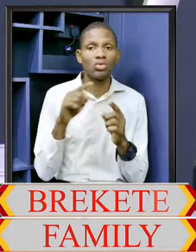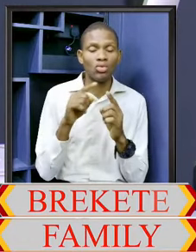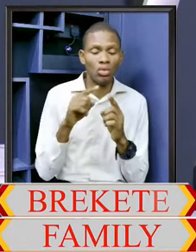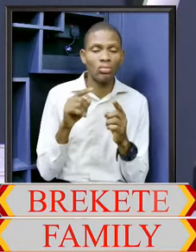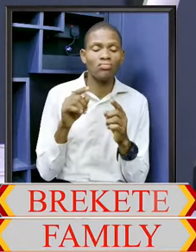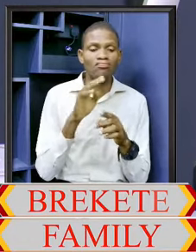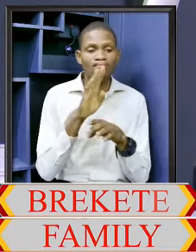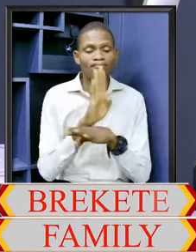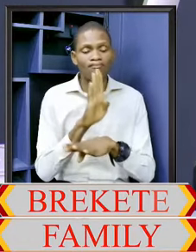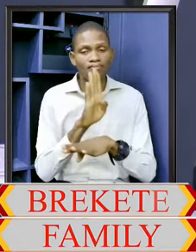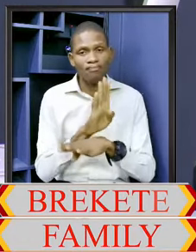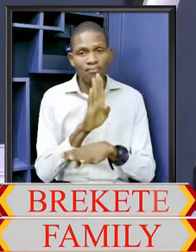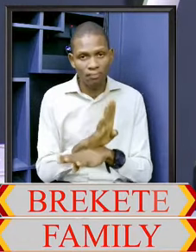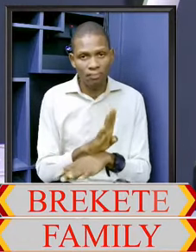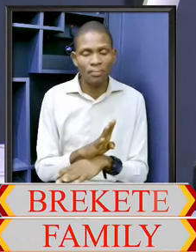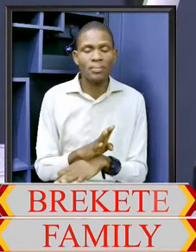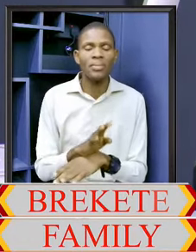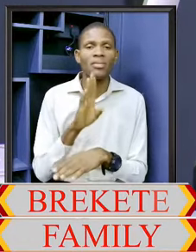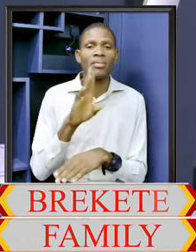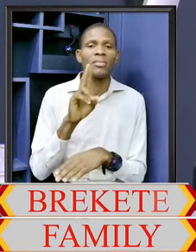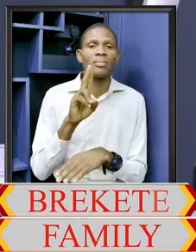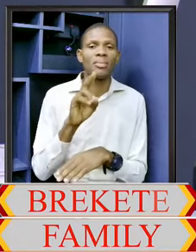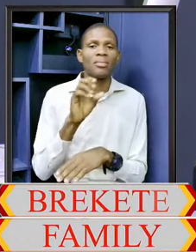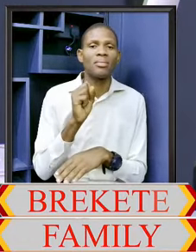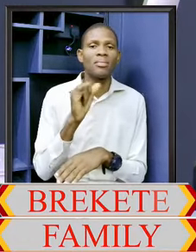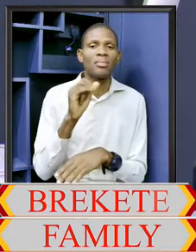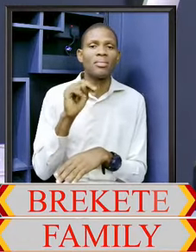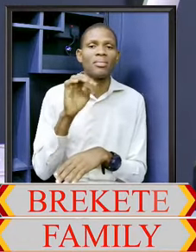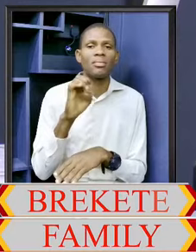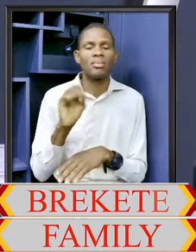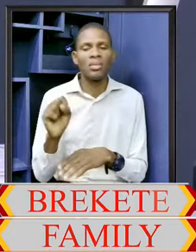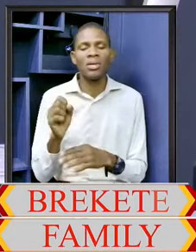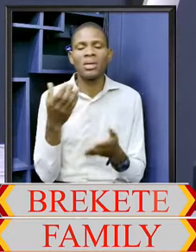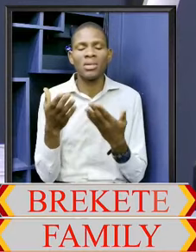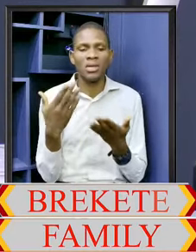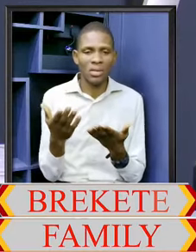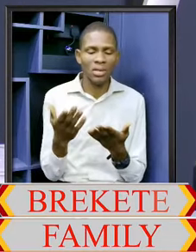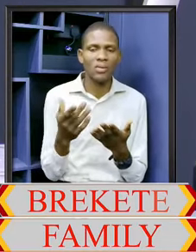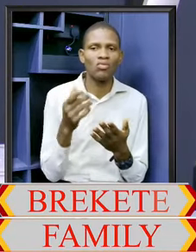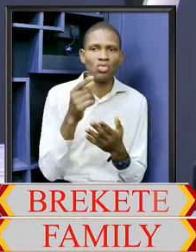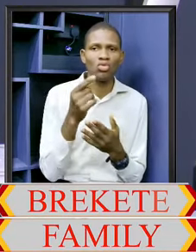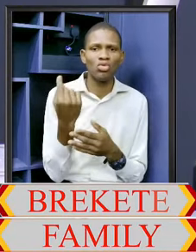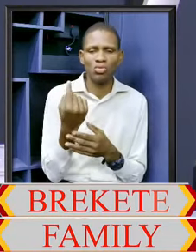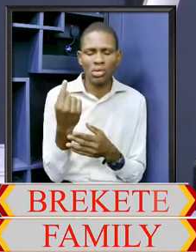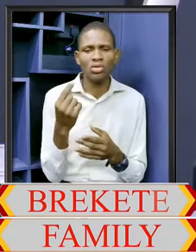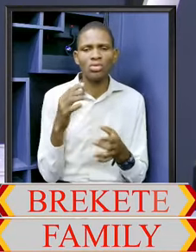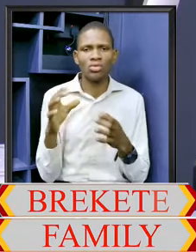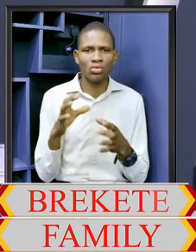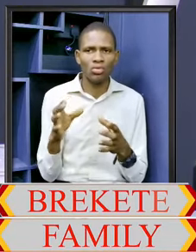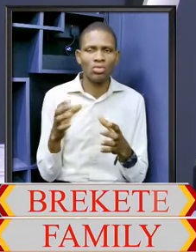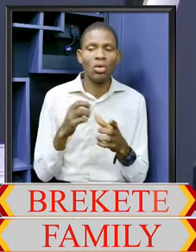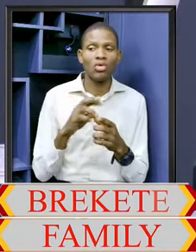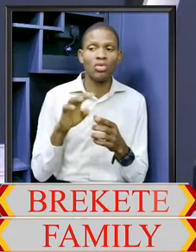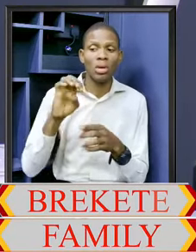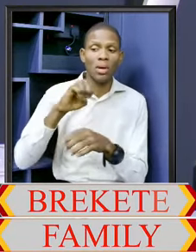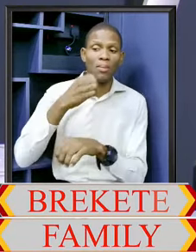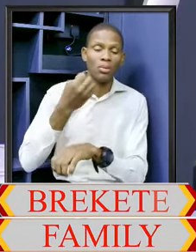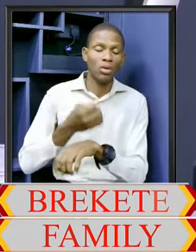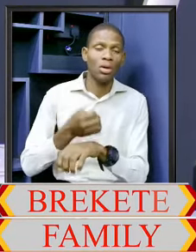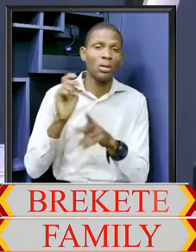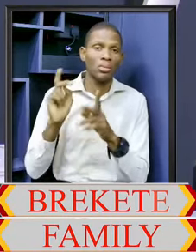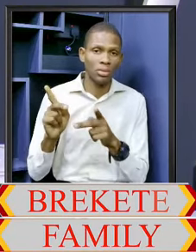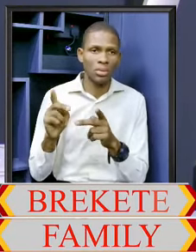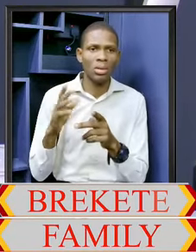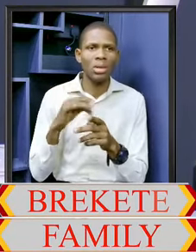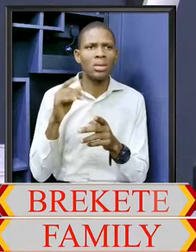combine them business, any kinds of business will be say, if either not only you they do them or you employ people, but the people where